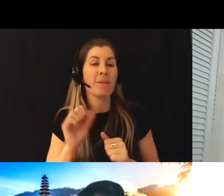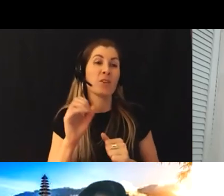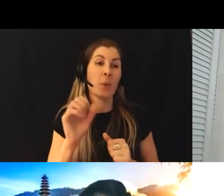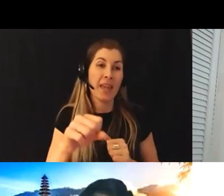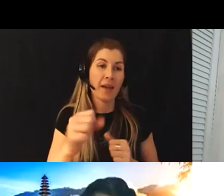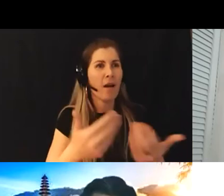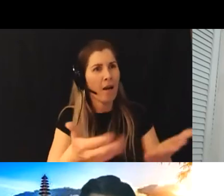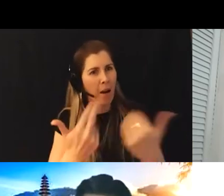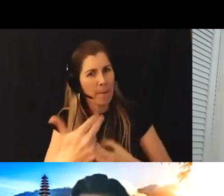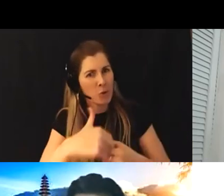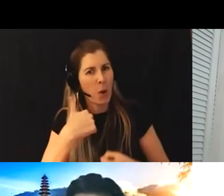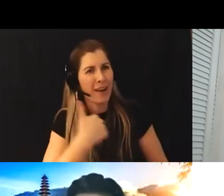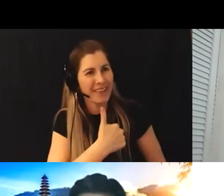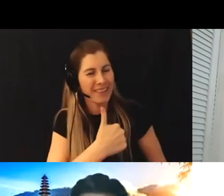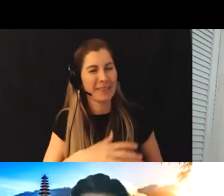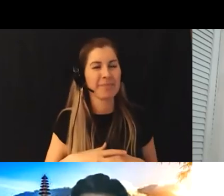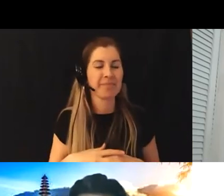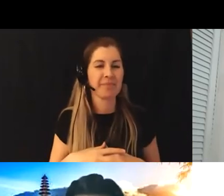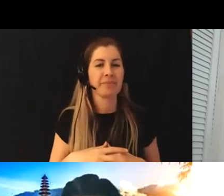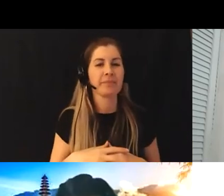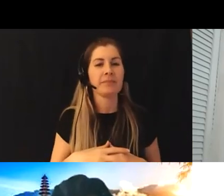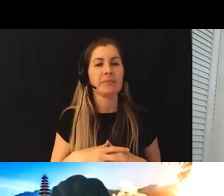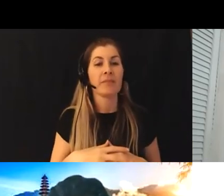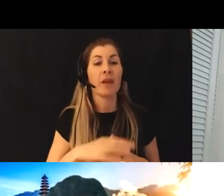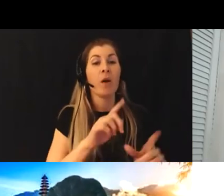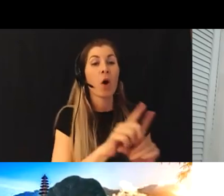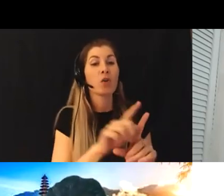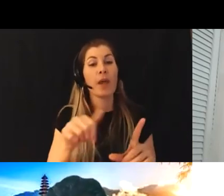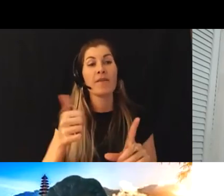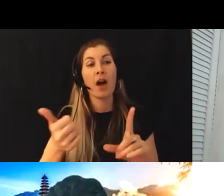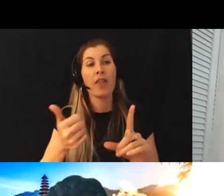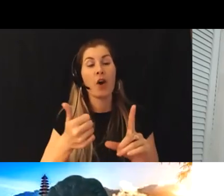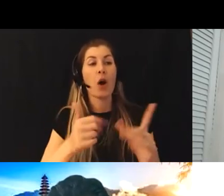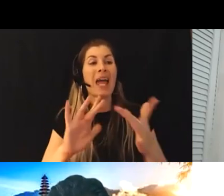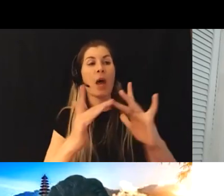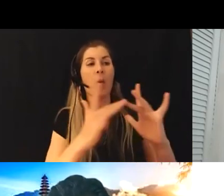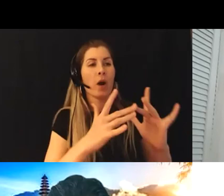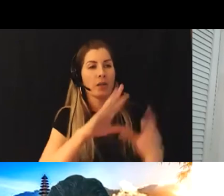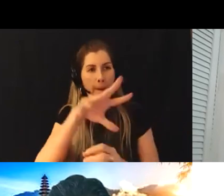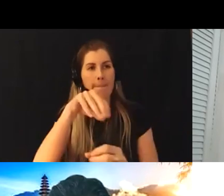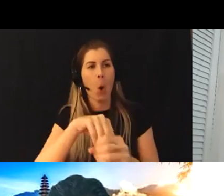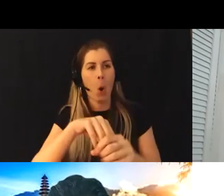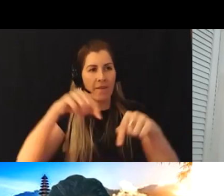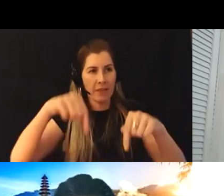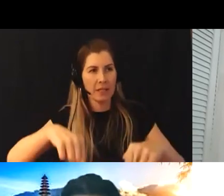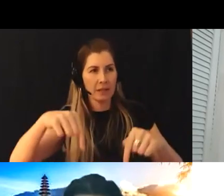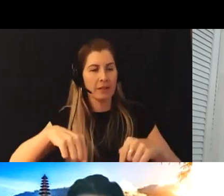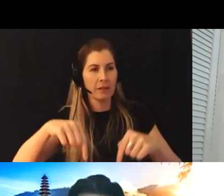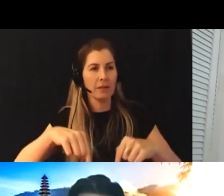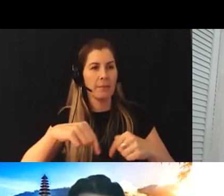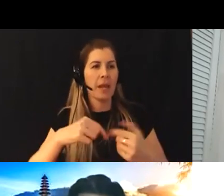Come and join us. We also have other networks that are part of this as well. Through the